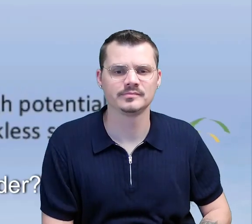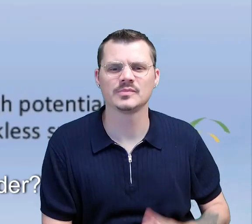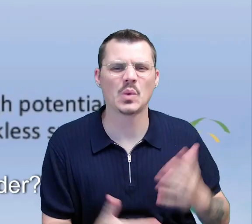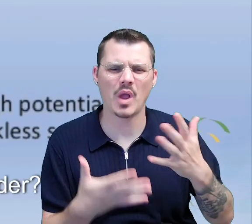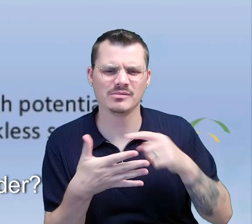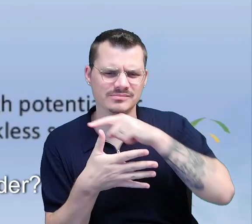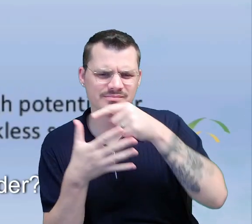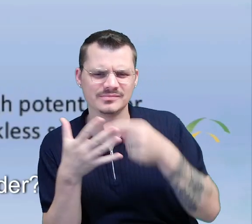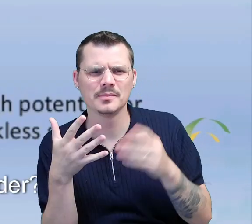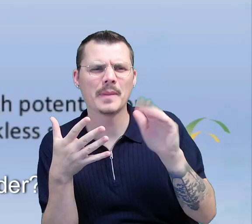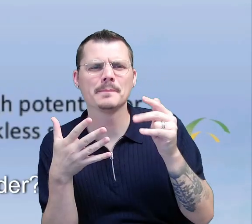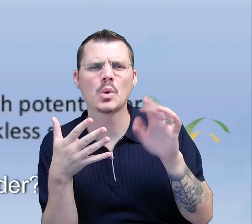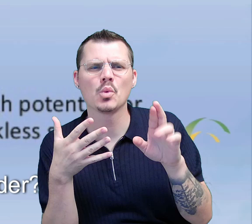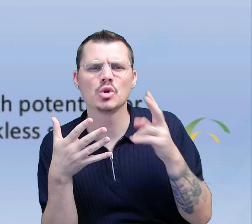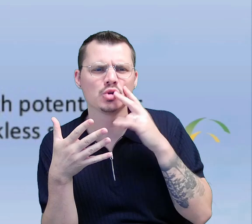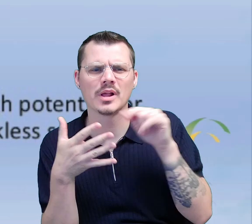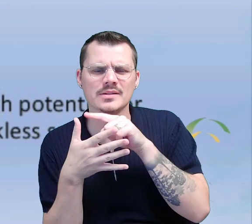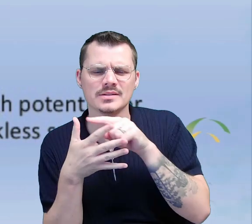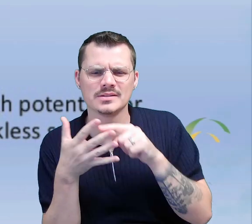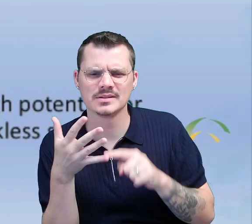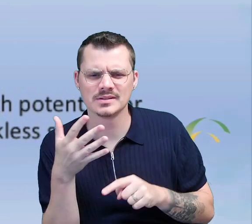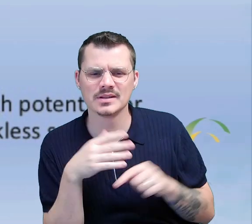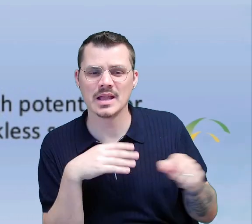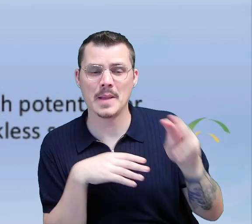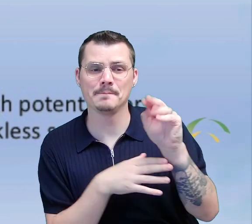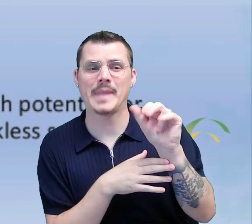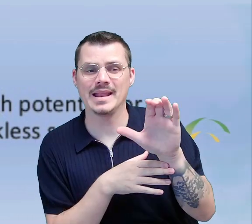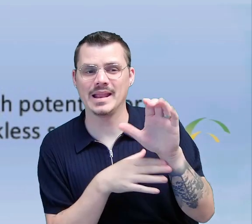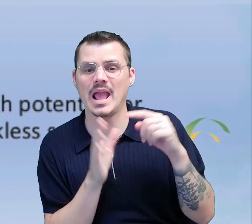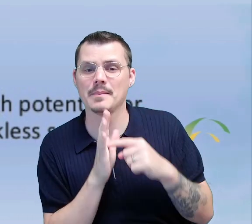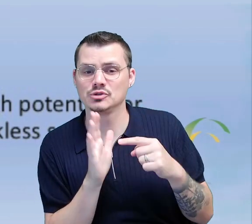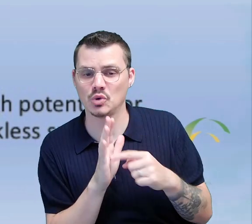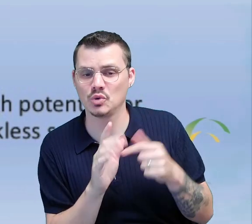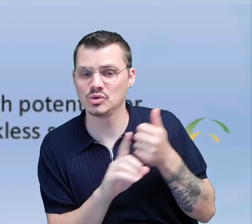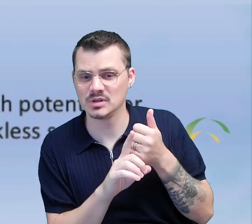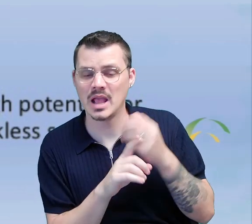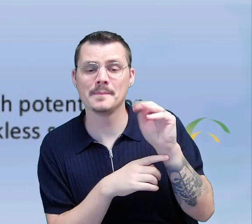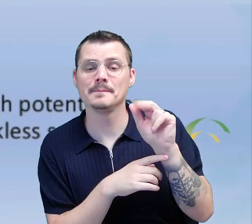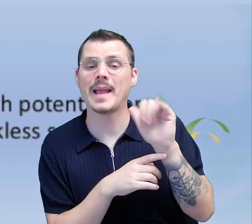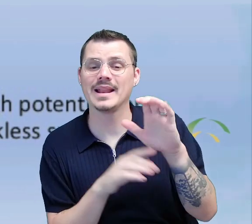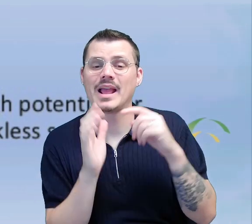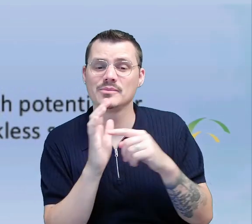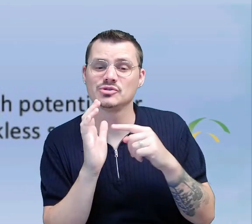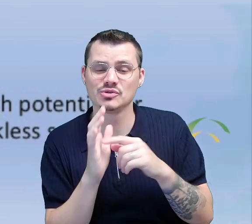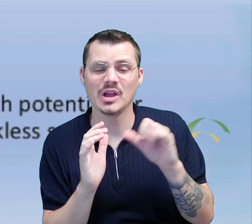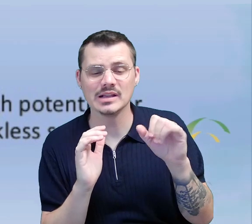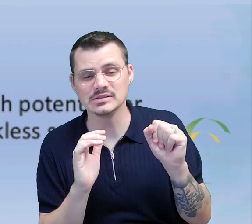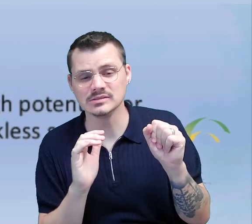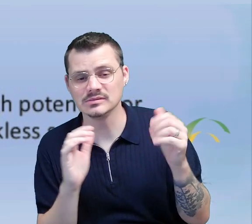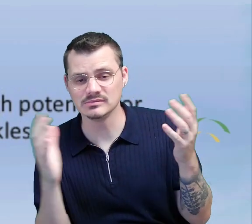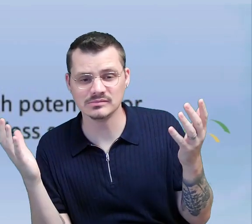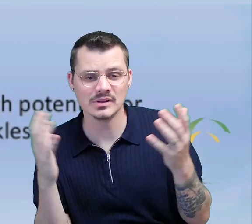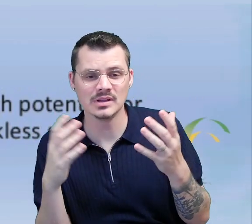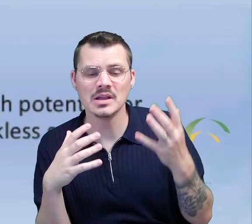What are the criteria for bipolar disorder? This is a manic episode. Manic episode is